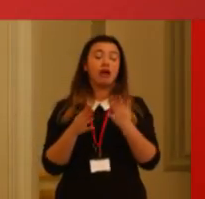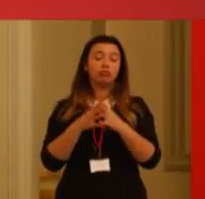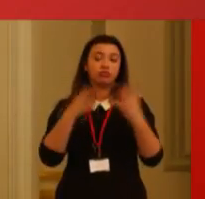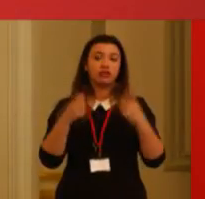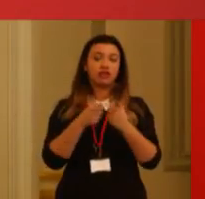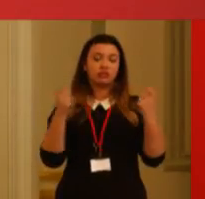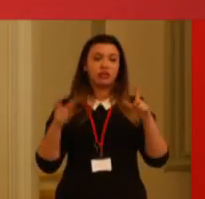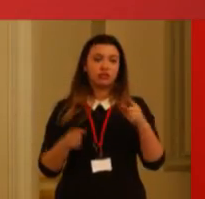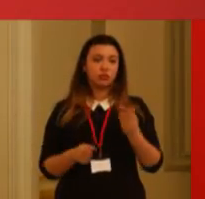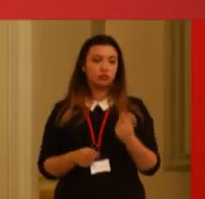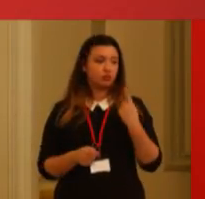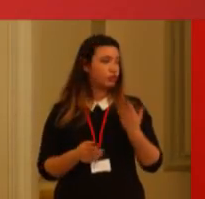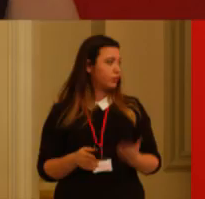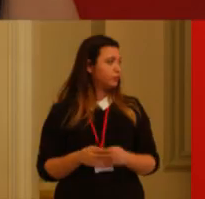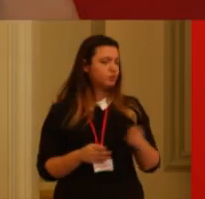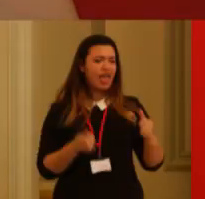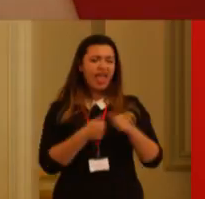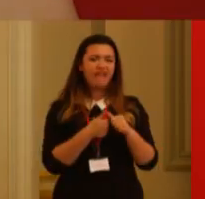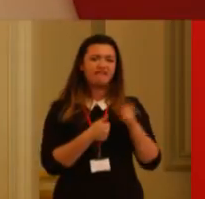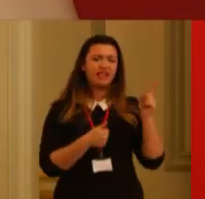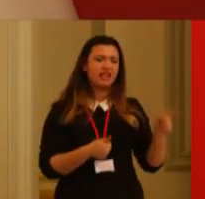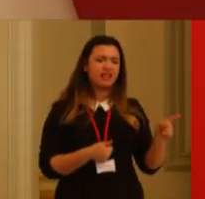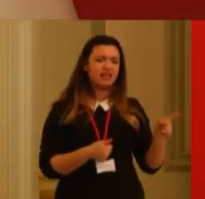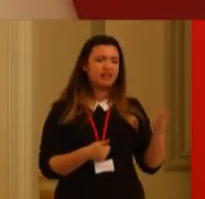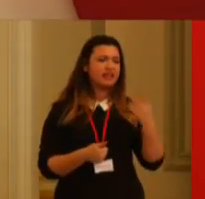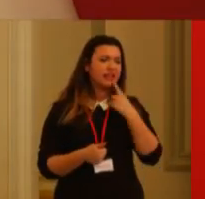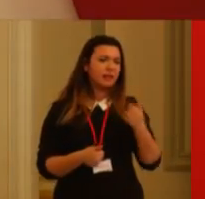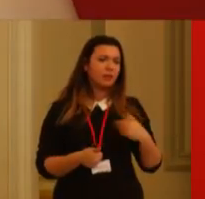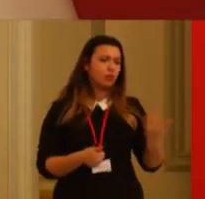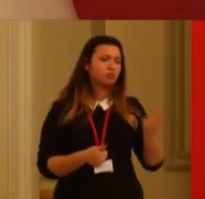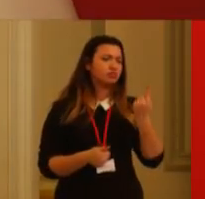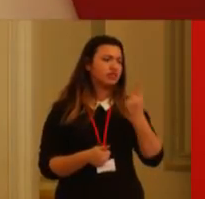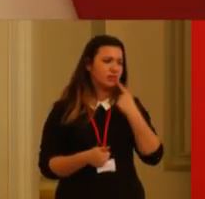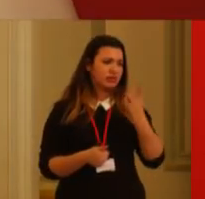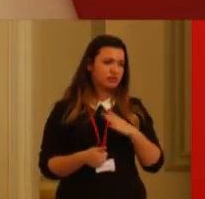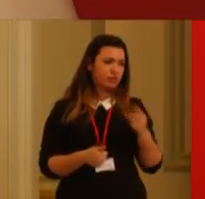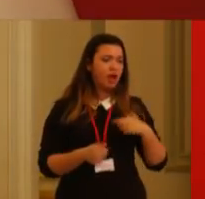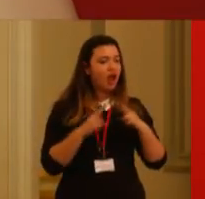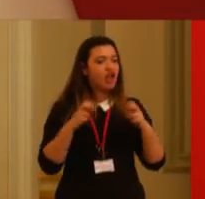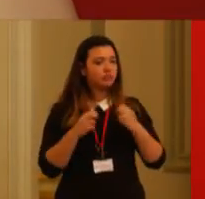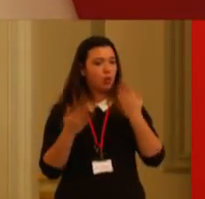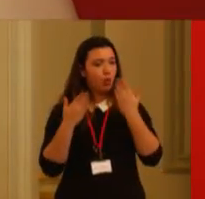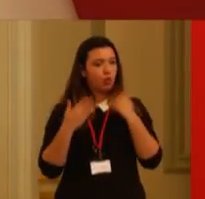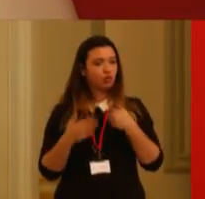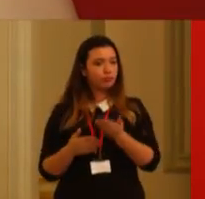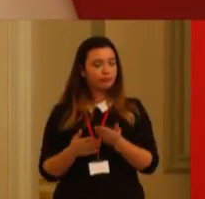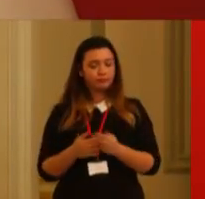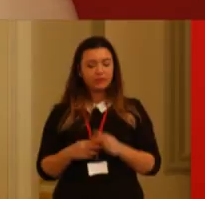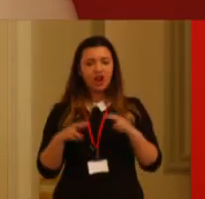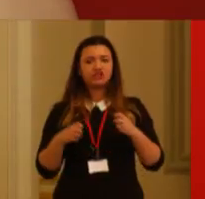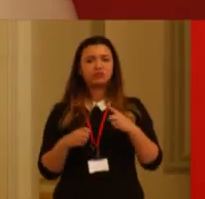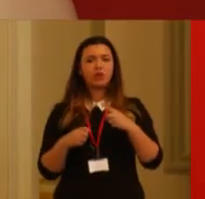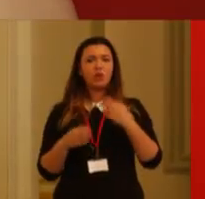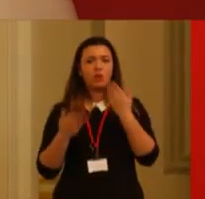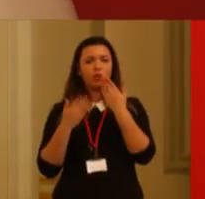inclusive dialogue across diverse segments. This whole thing around marriage, may I please add something? I read the research